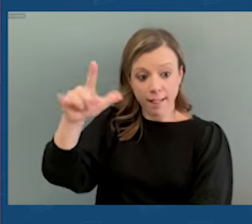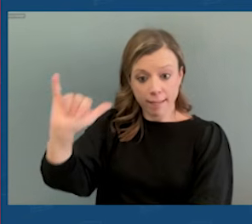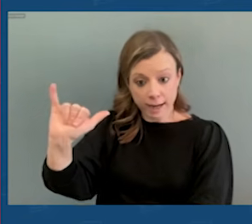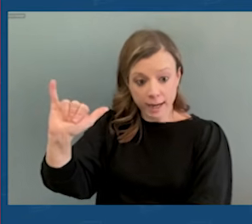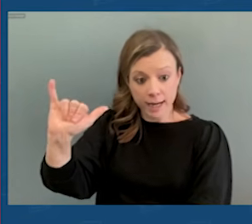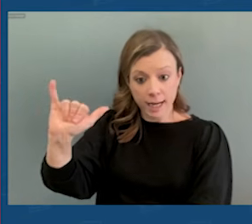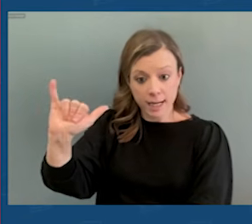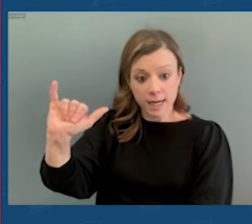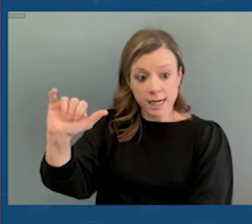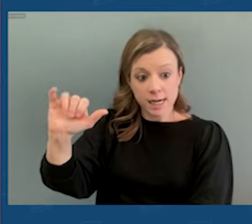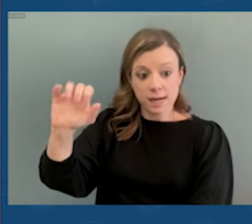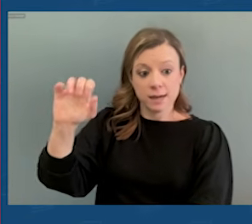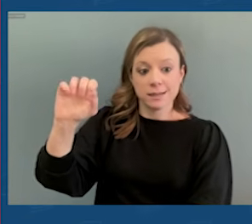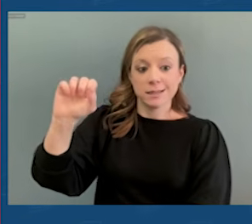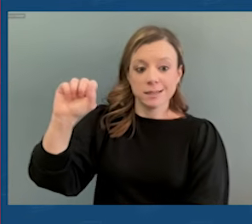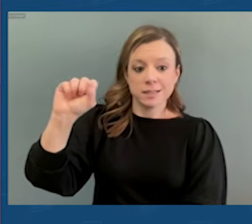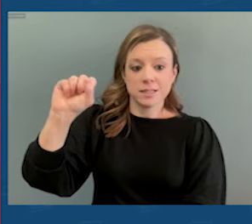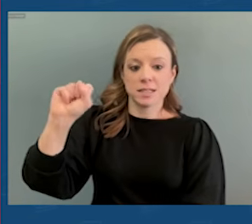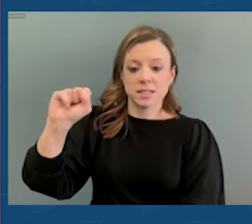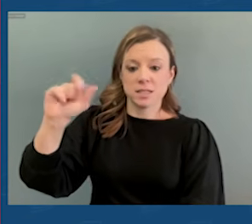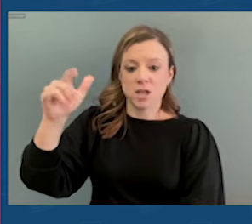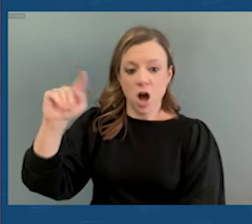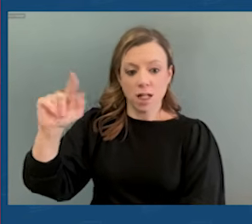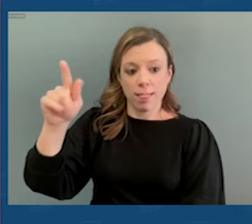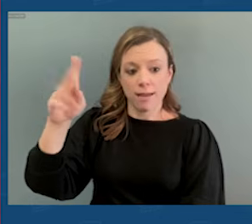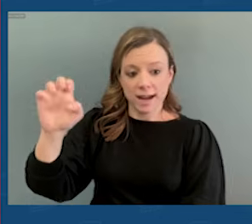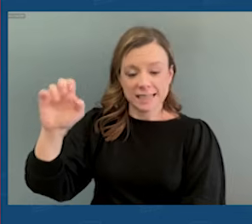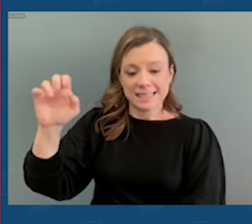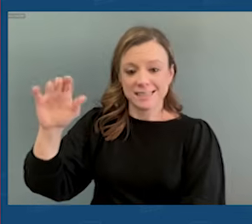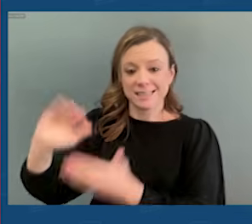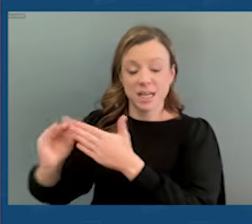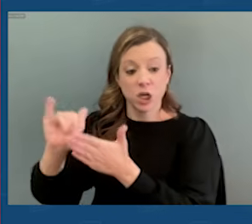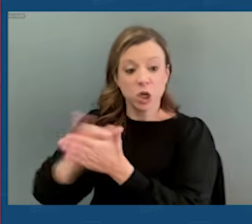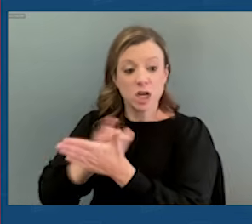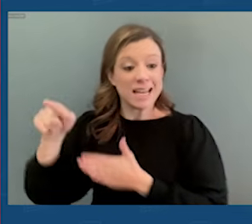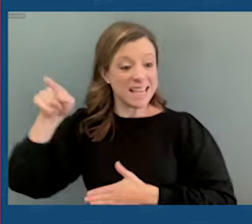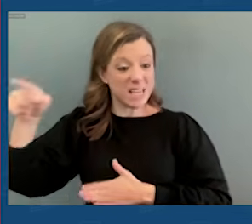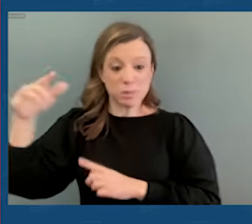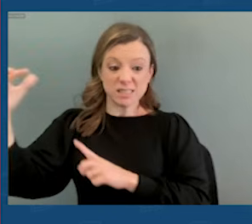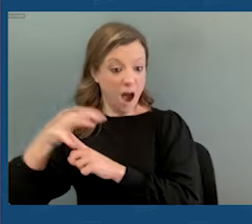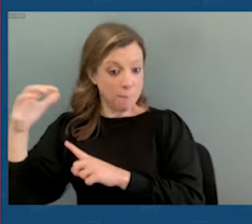Salt Lake City News did a cartoon that said, Ali was the greatest, not because he was the champ.